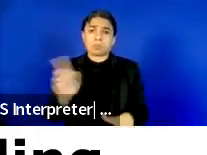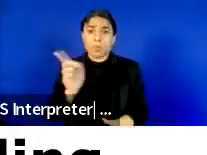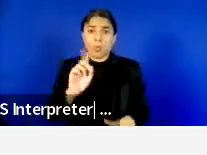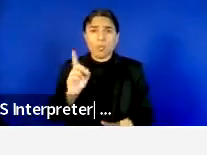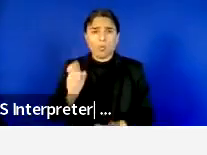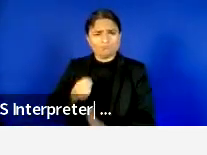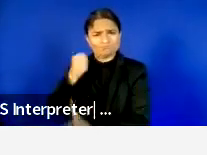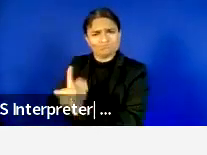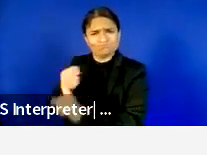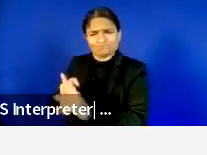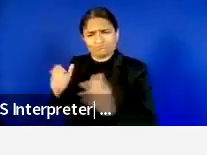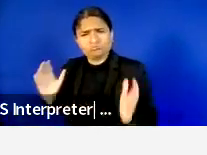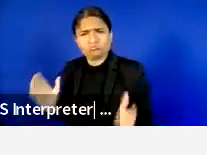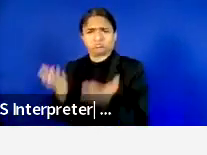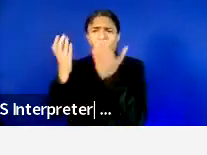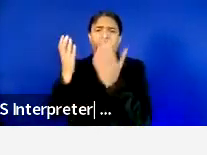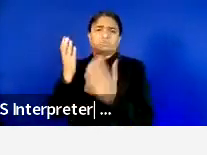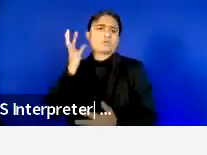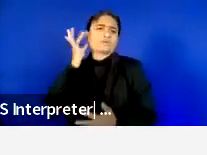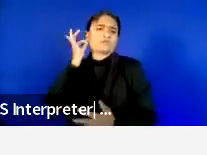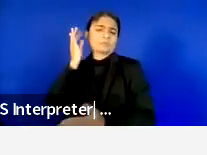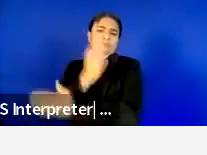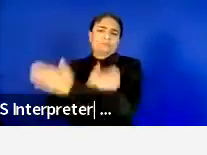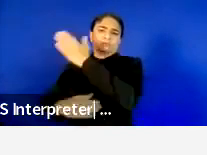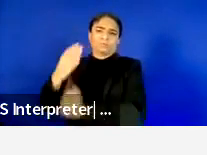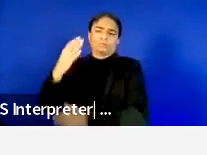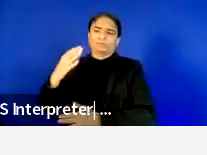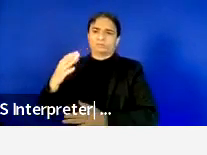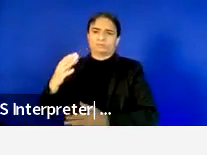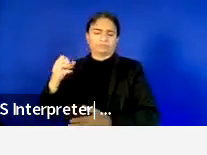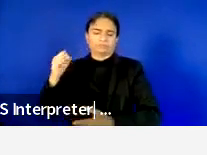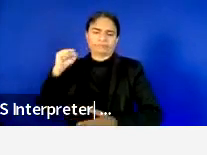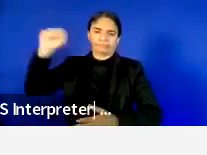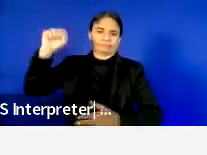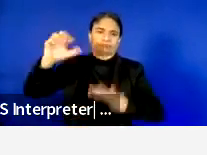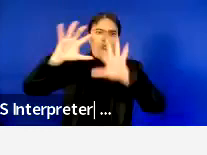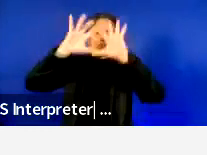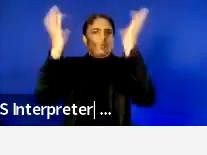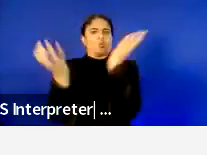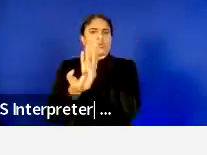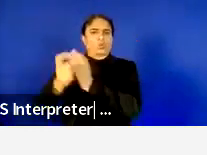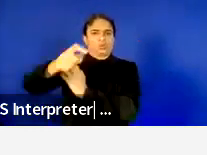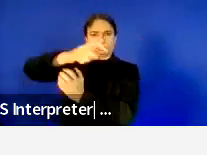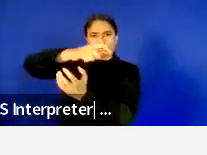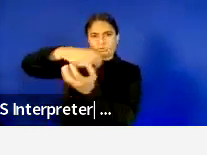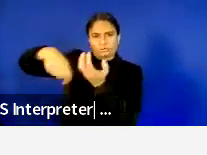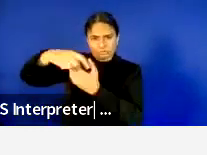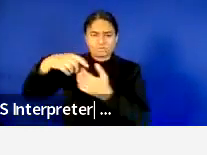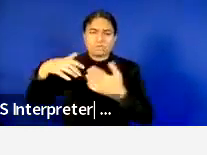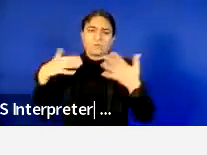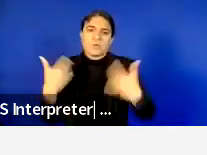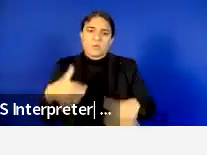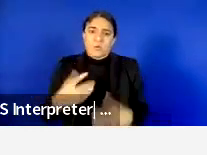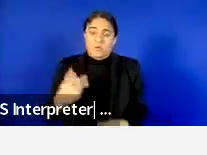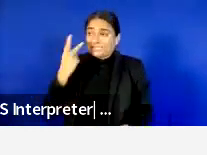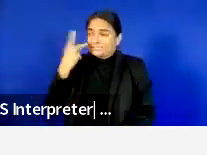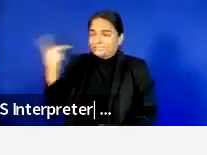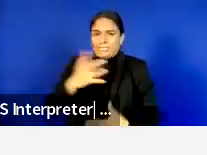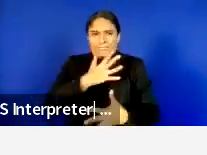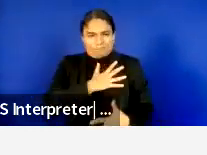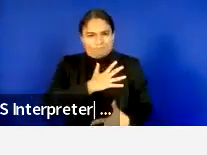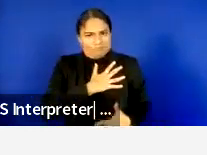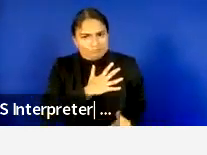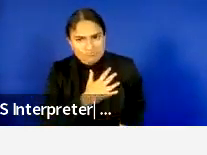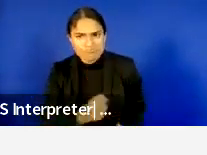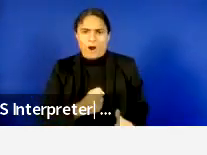Yep. And I think that was a very brave and very serious move on their part. Yep. And